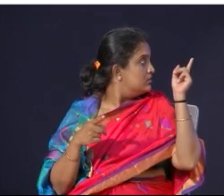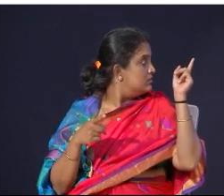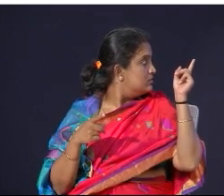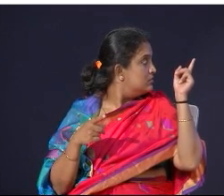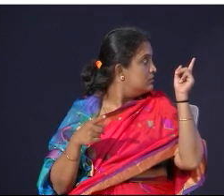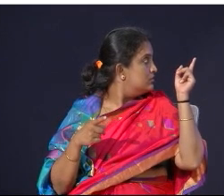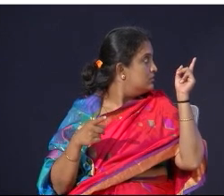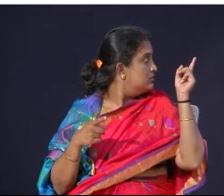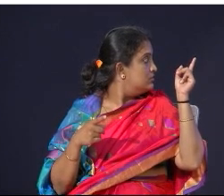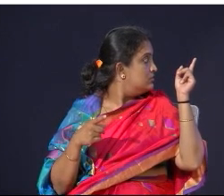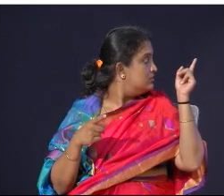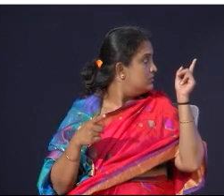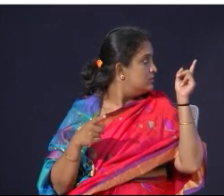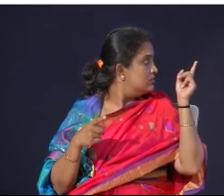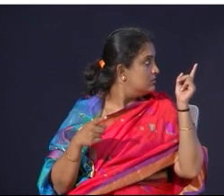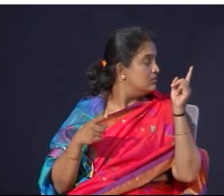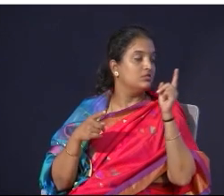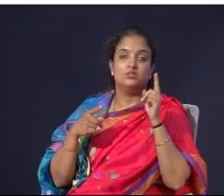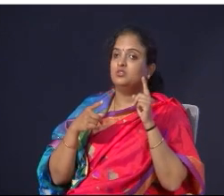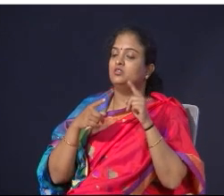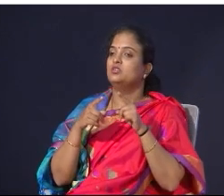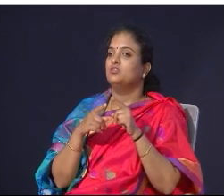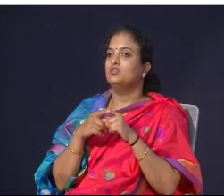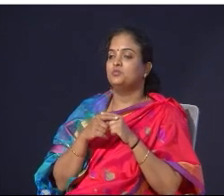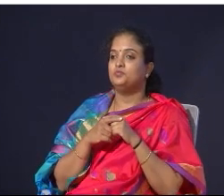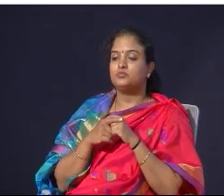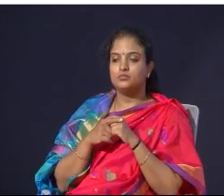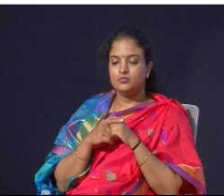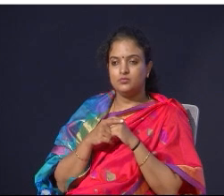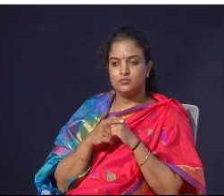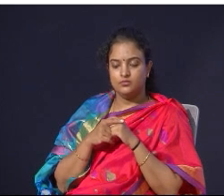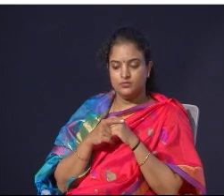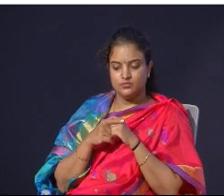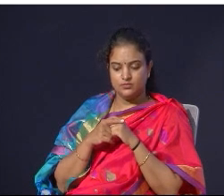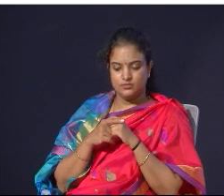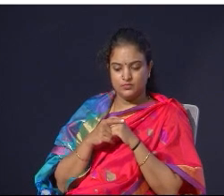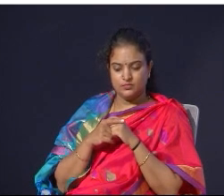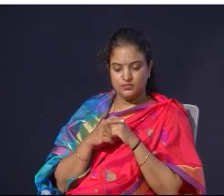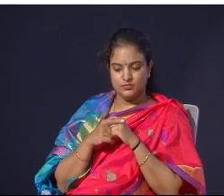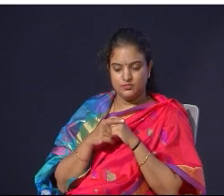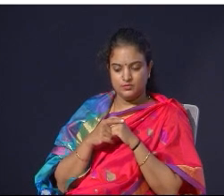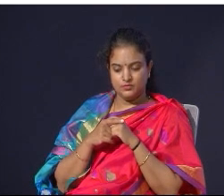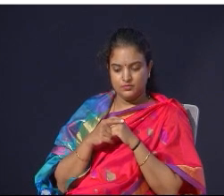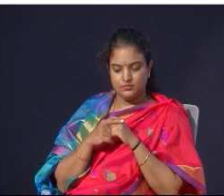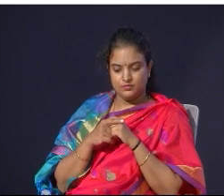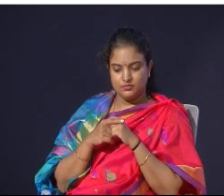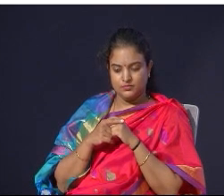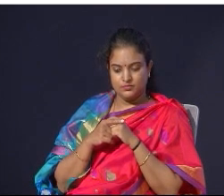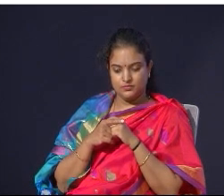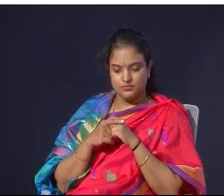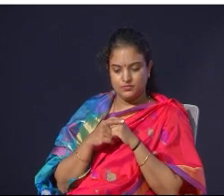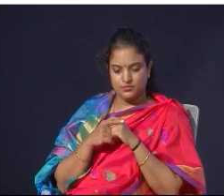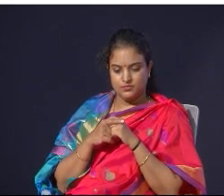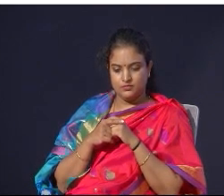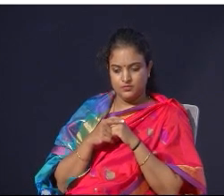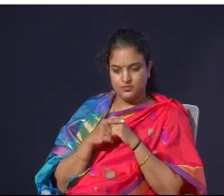Sensory integration needs like vestibular and proprioceptive have to be met when we are in the process of training the child. There are certain brain